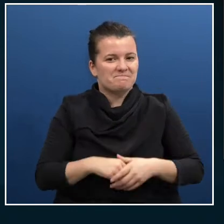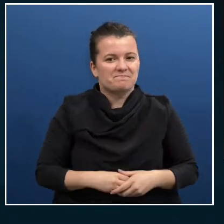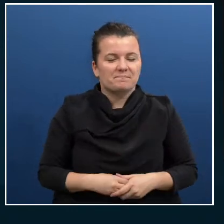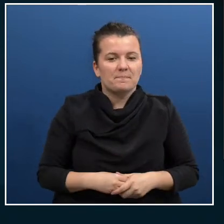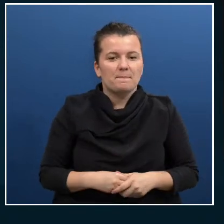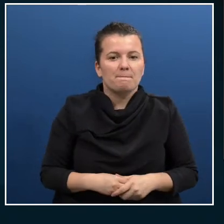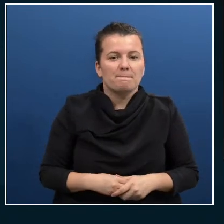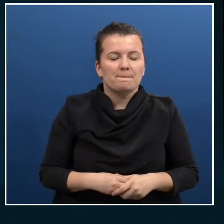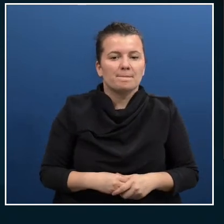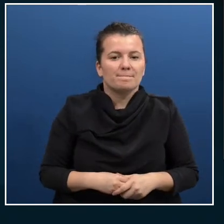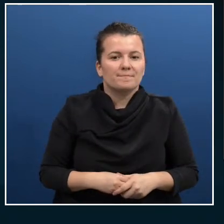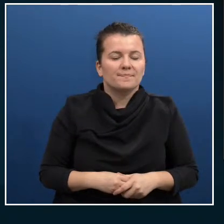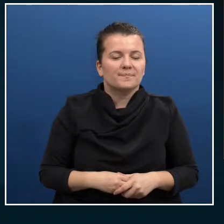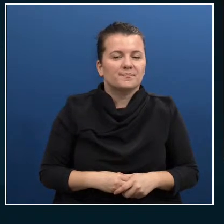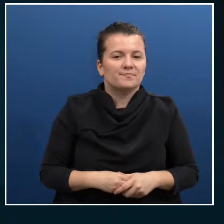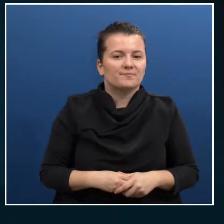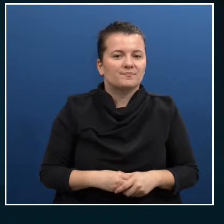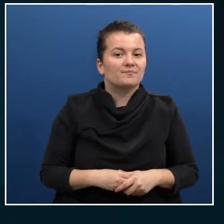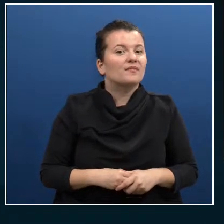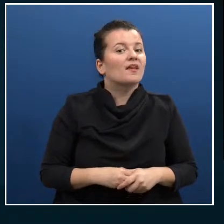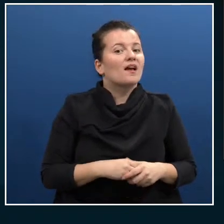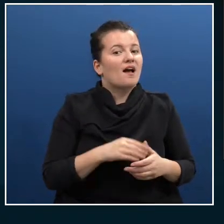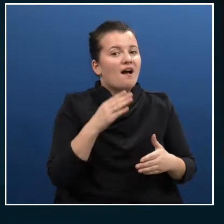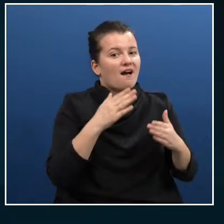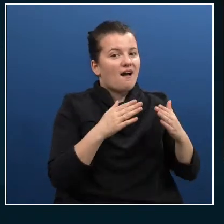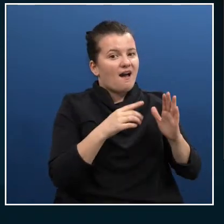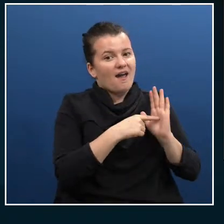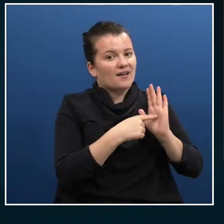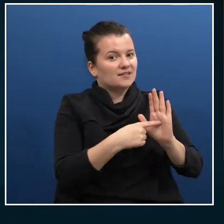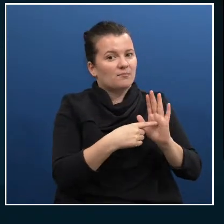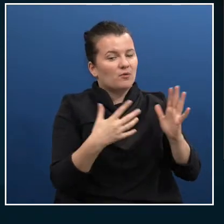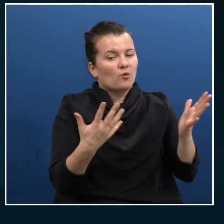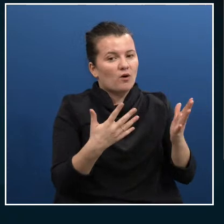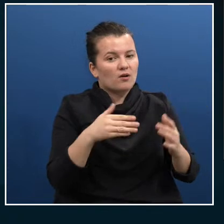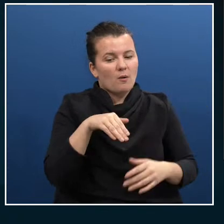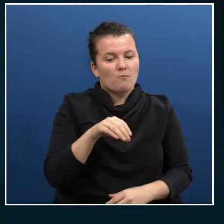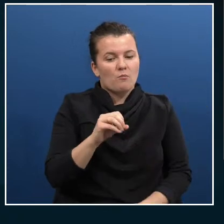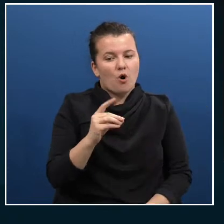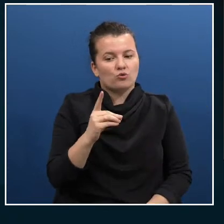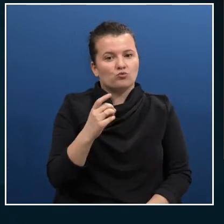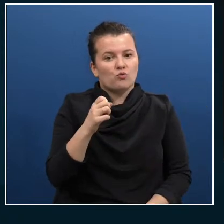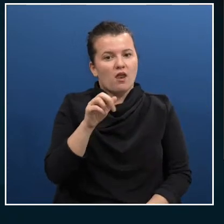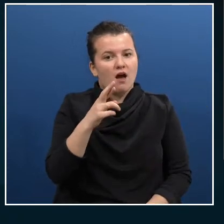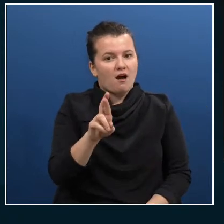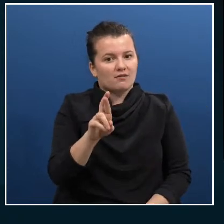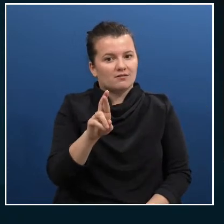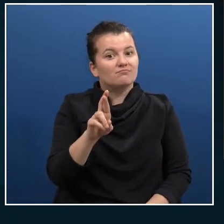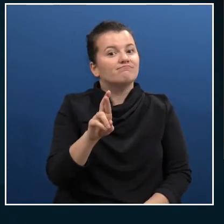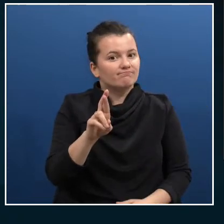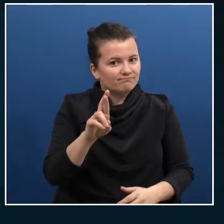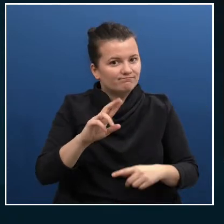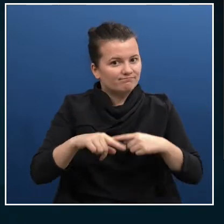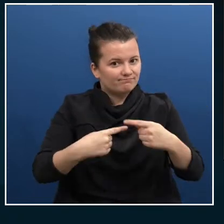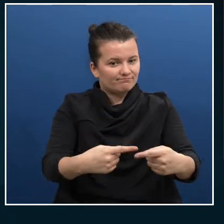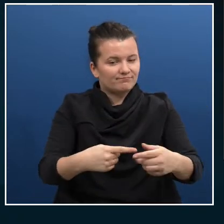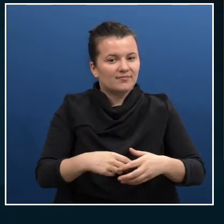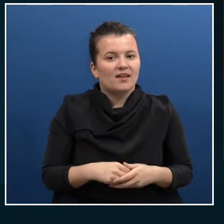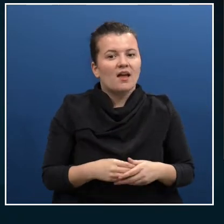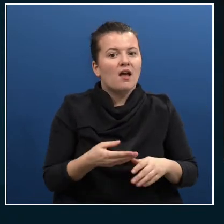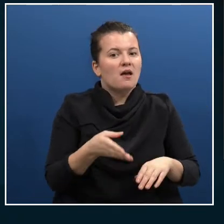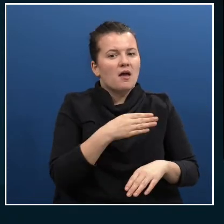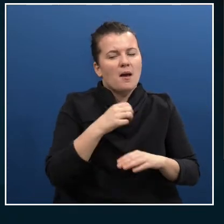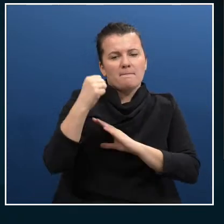let's take a look at the last example is doing the modular approach. So these were all just single bicep files doing a